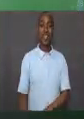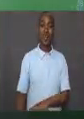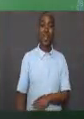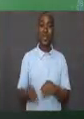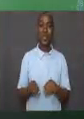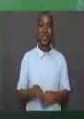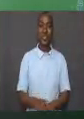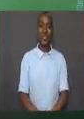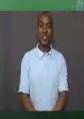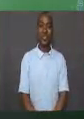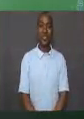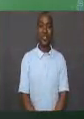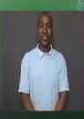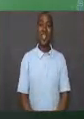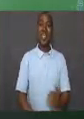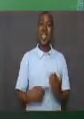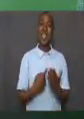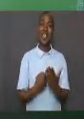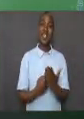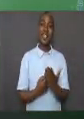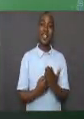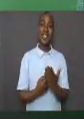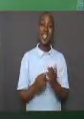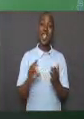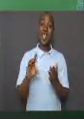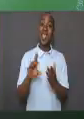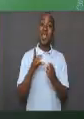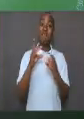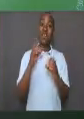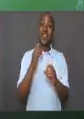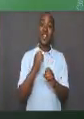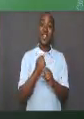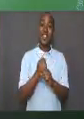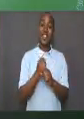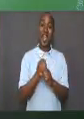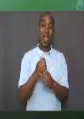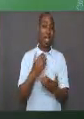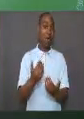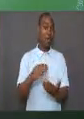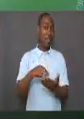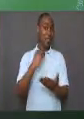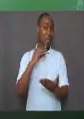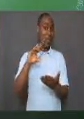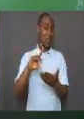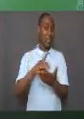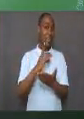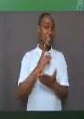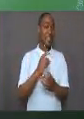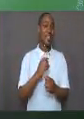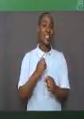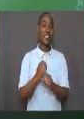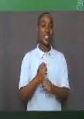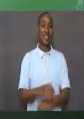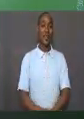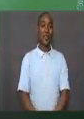Students, let us do an activity to review what we have learned.